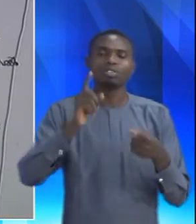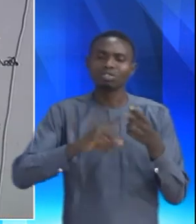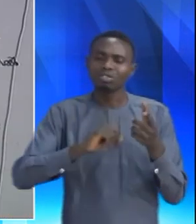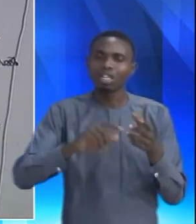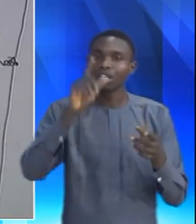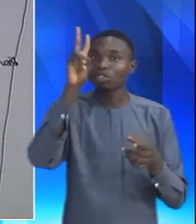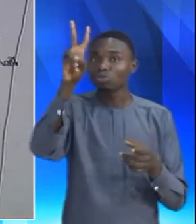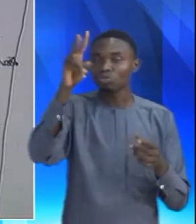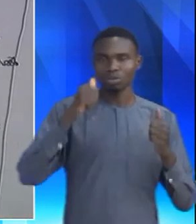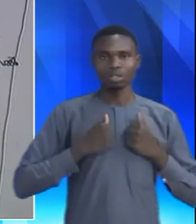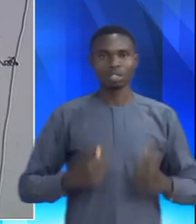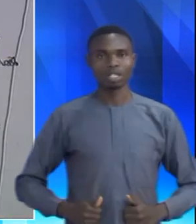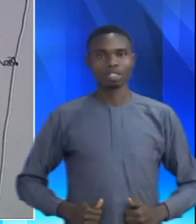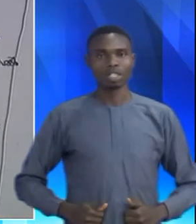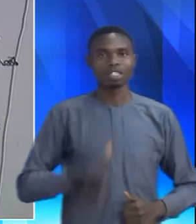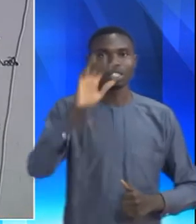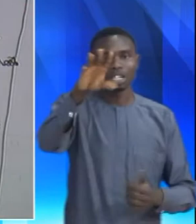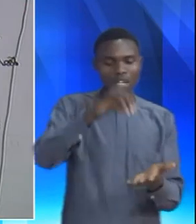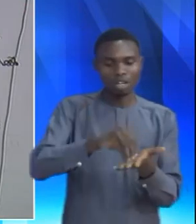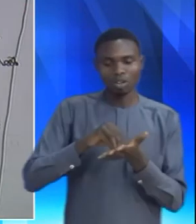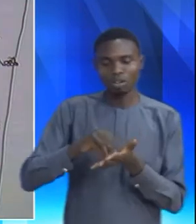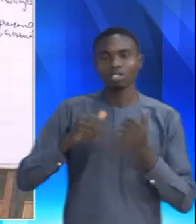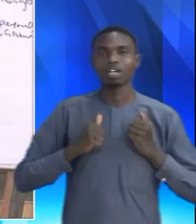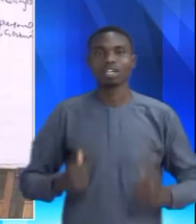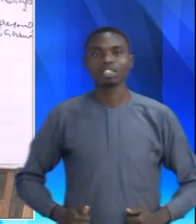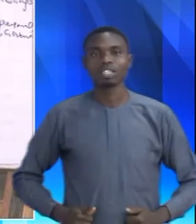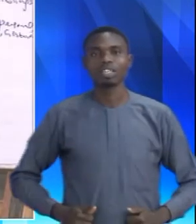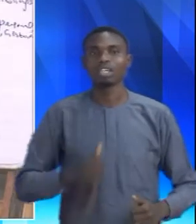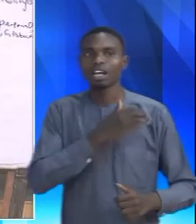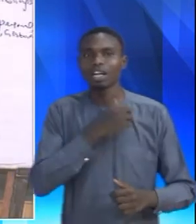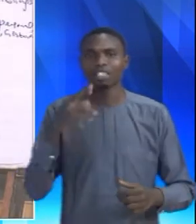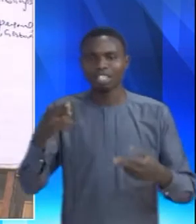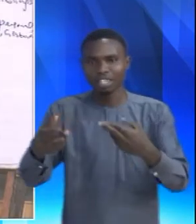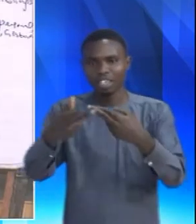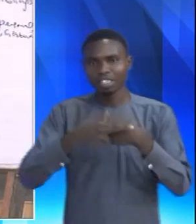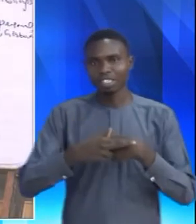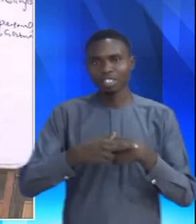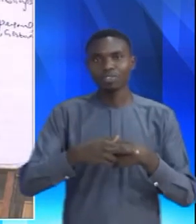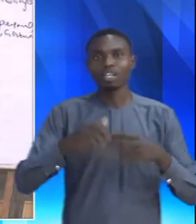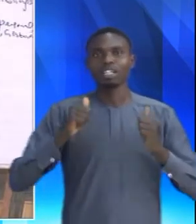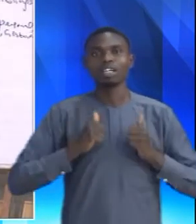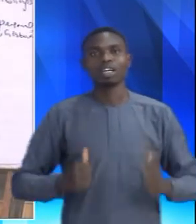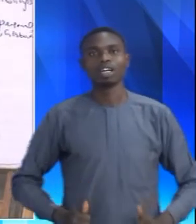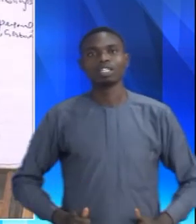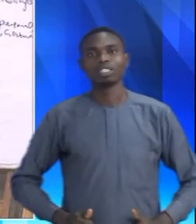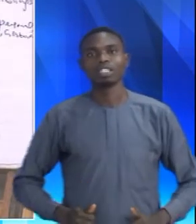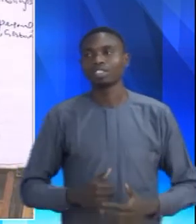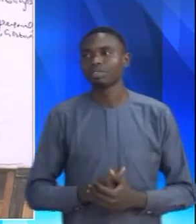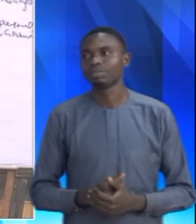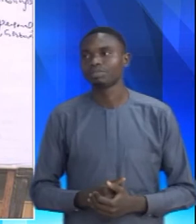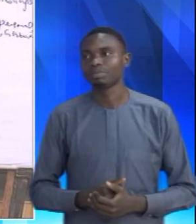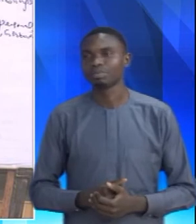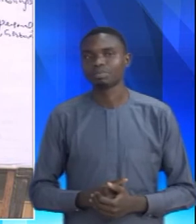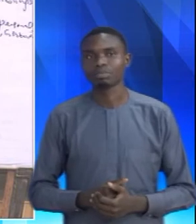receiver's address. You can see from that word go the difference between an informal letter writing and